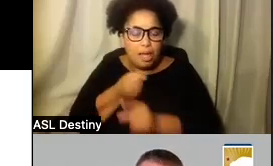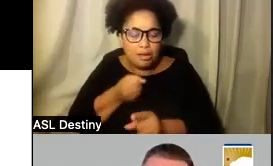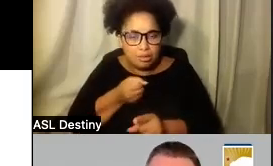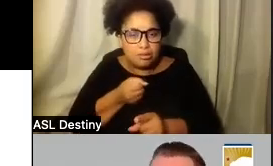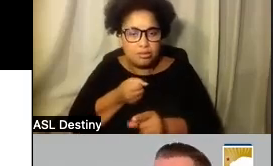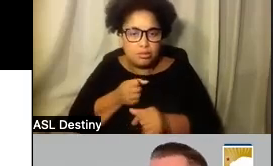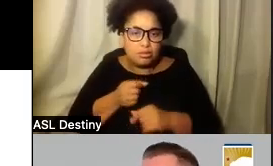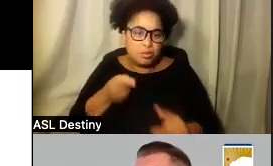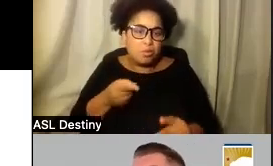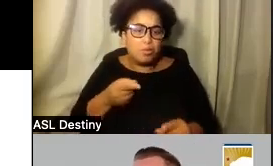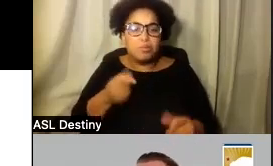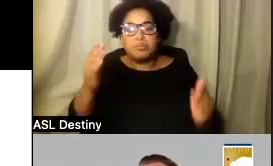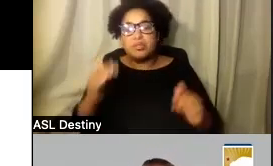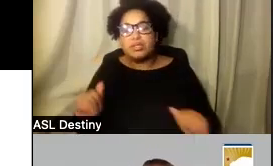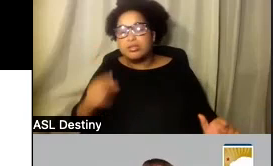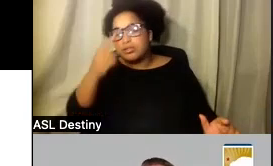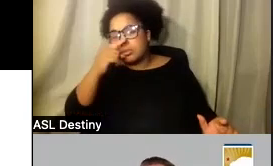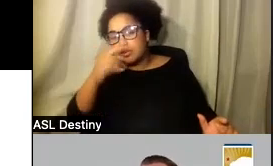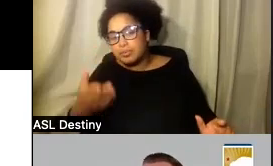future. Next slide, please.